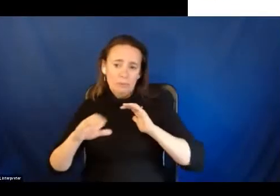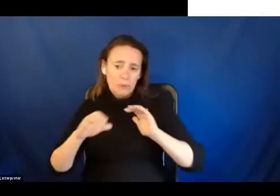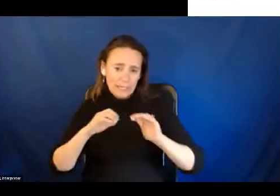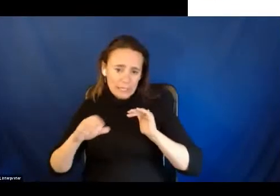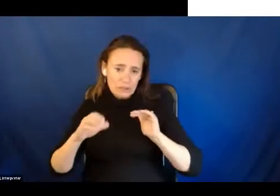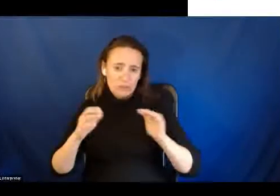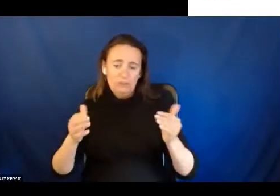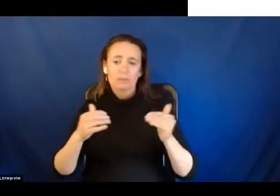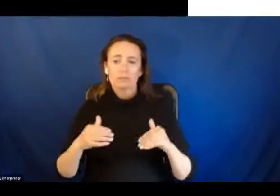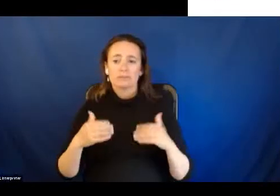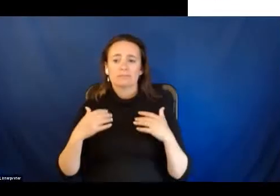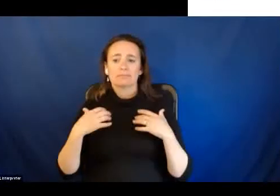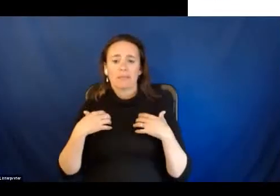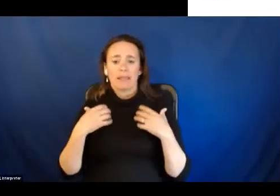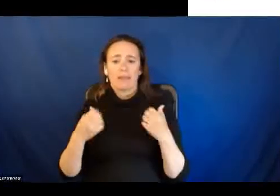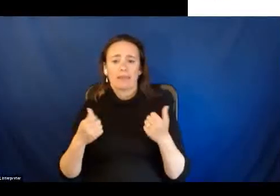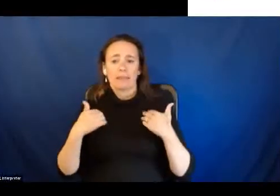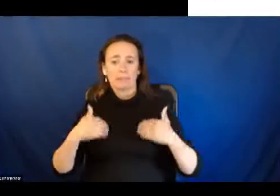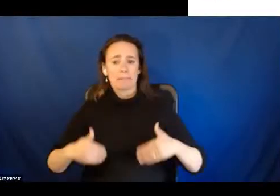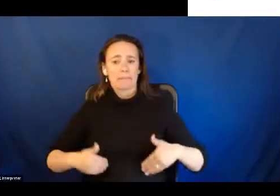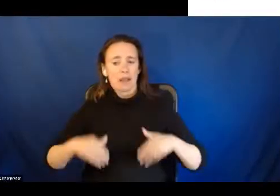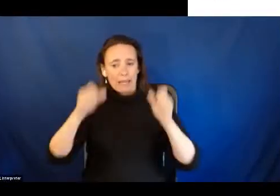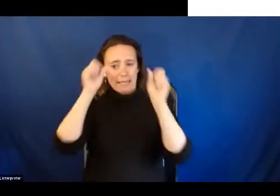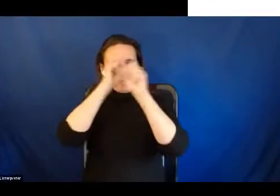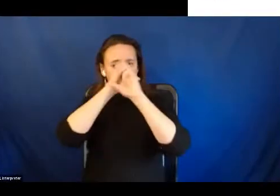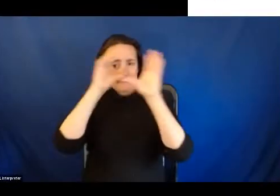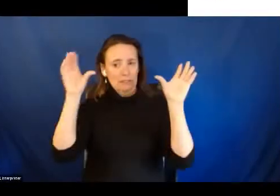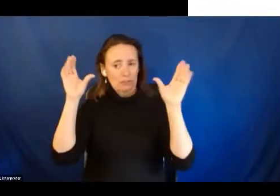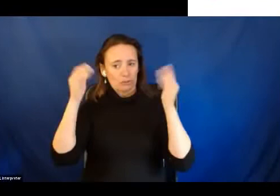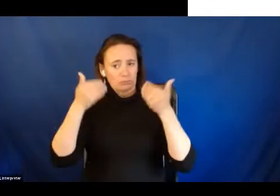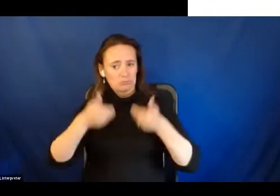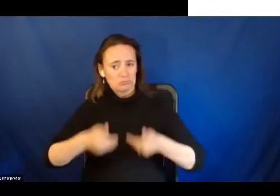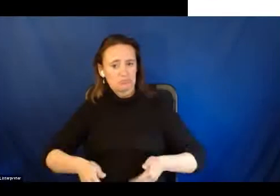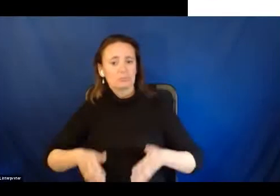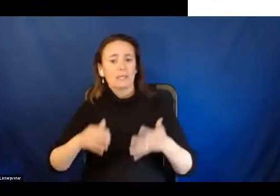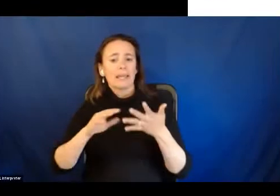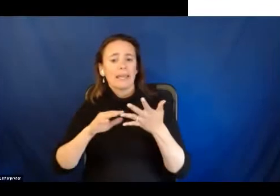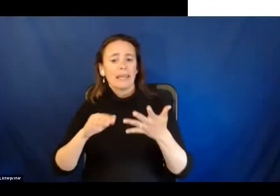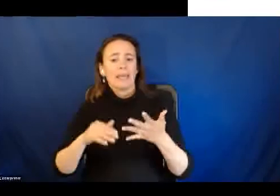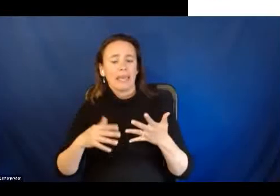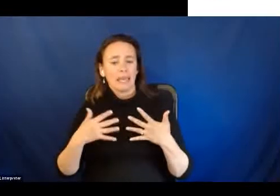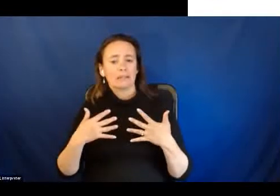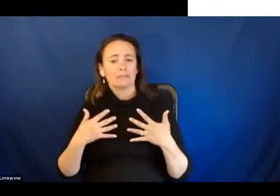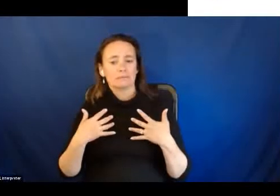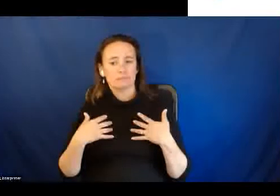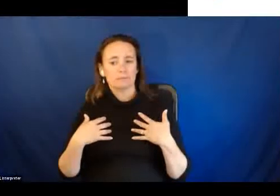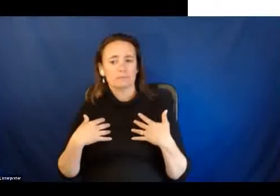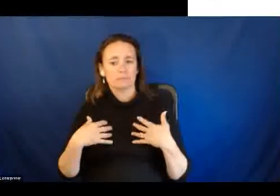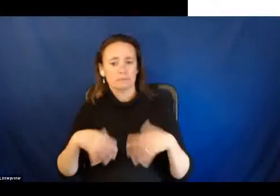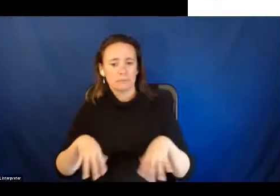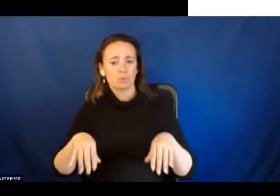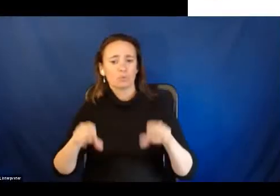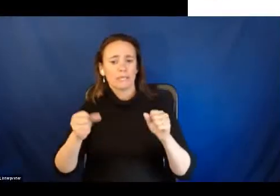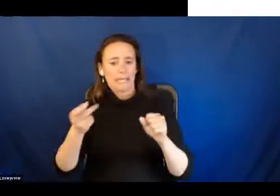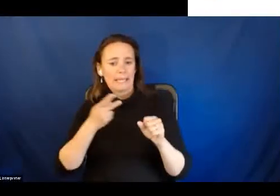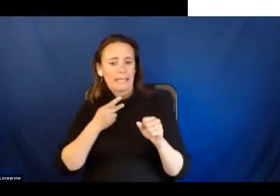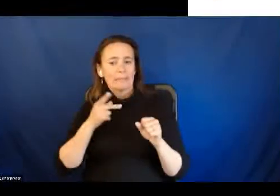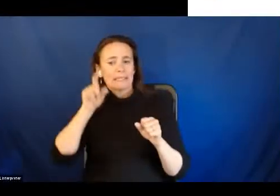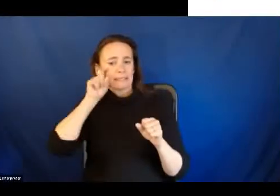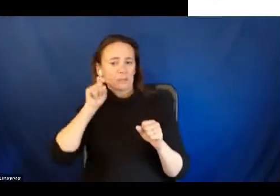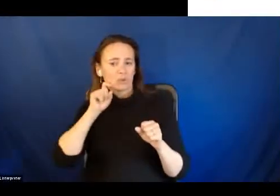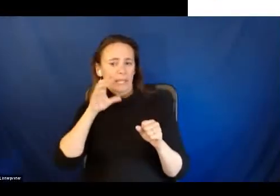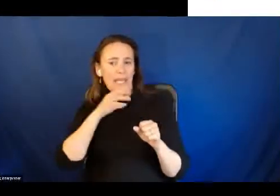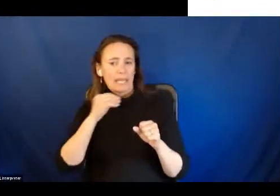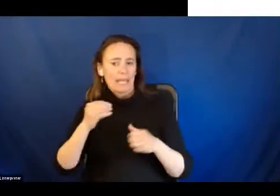sexuality and pleasure. Whenever the survivor is ready to talk about these topics, we also need to have the tools and be ready to discuss them as